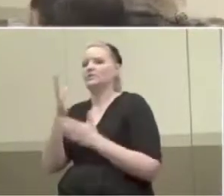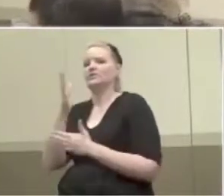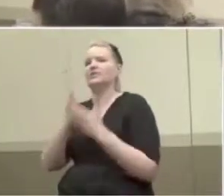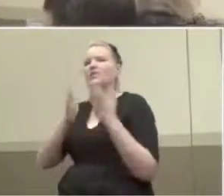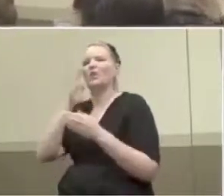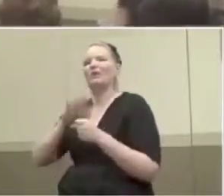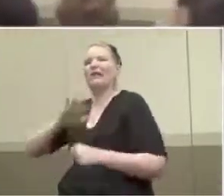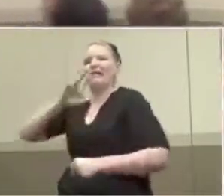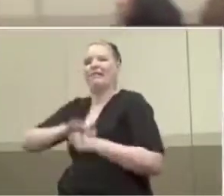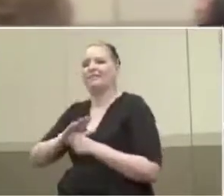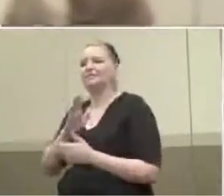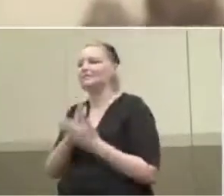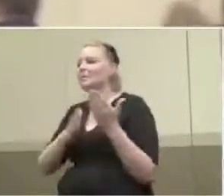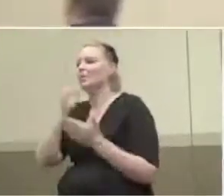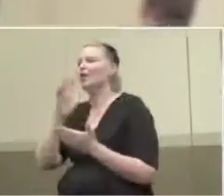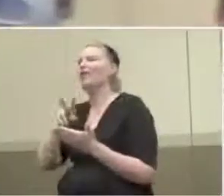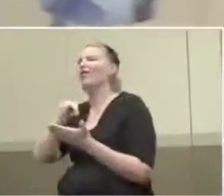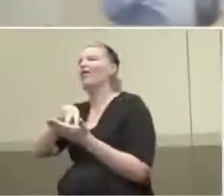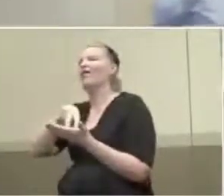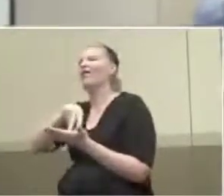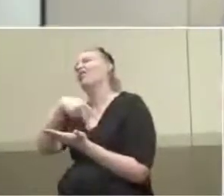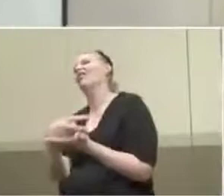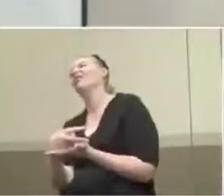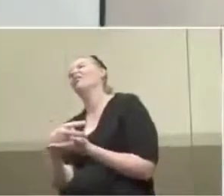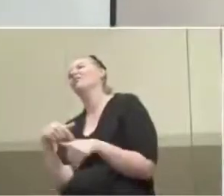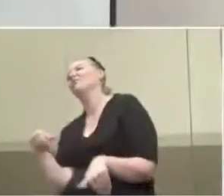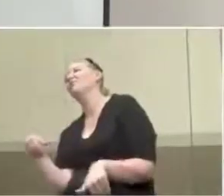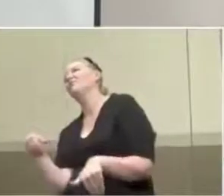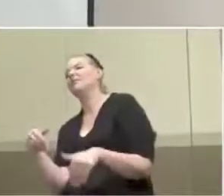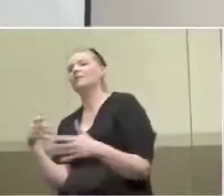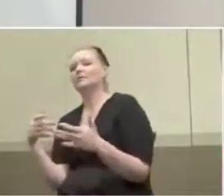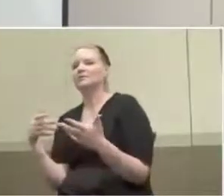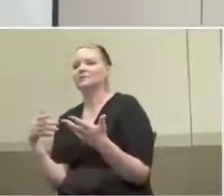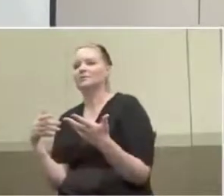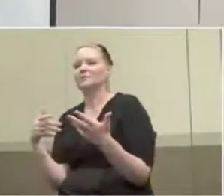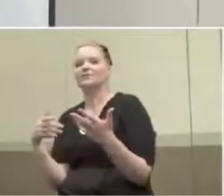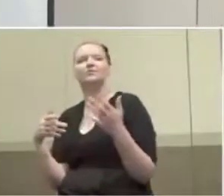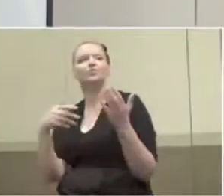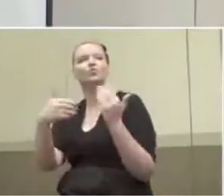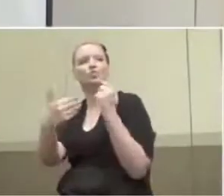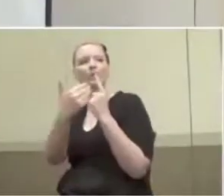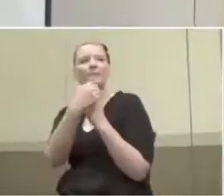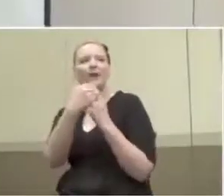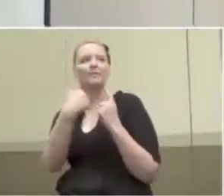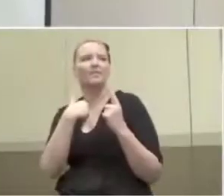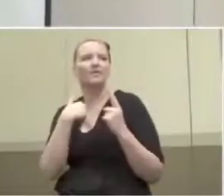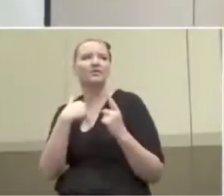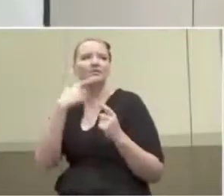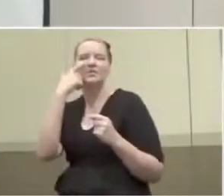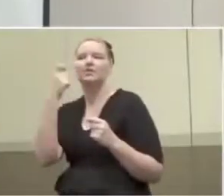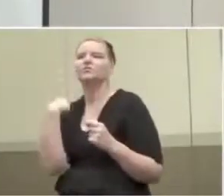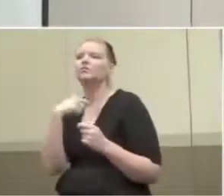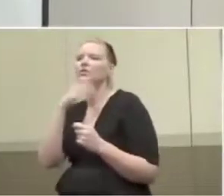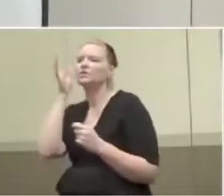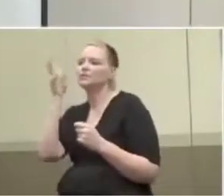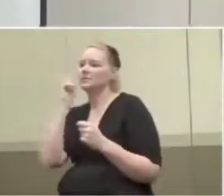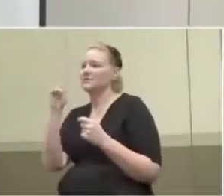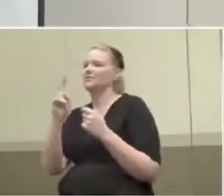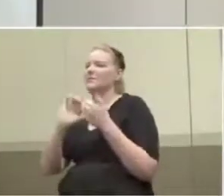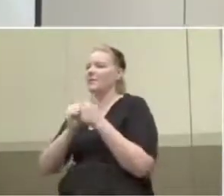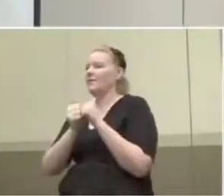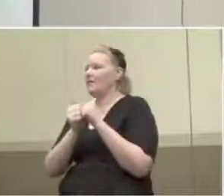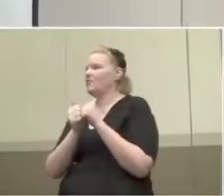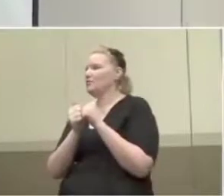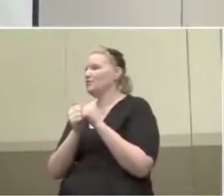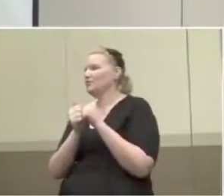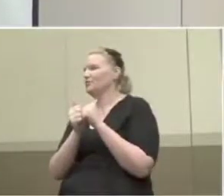types. Okay, so when we get to the power struggle piece of this, please remind me about that, okay? Because we'll see how we'll throw this